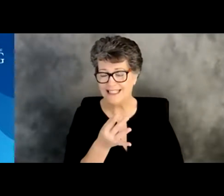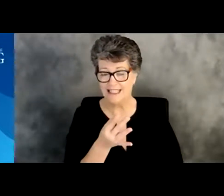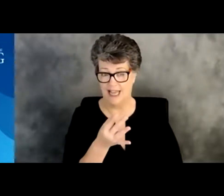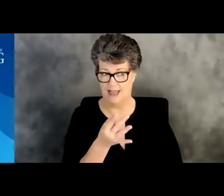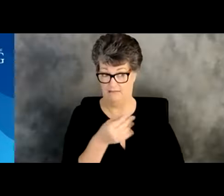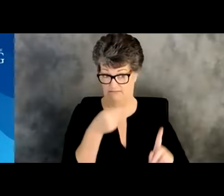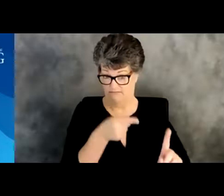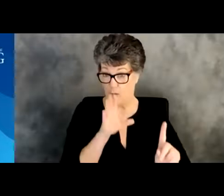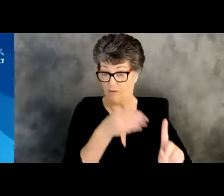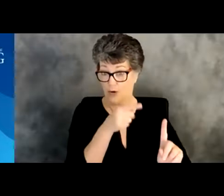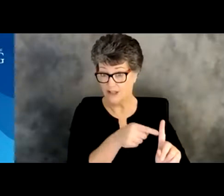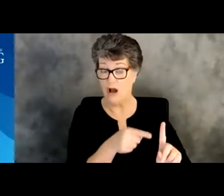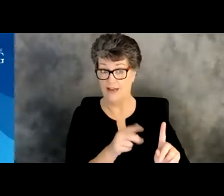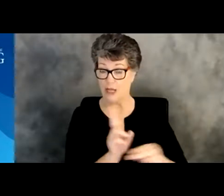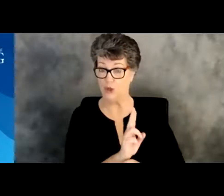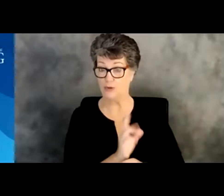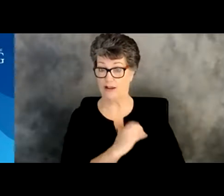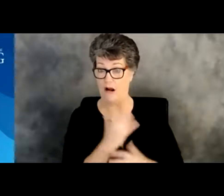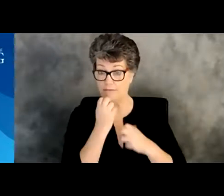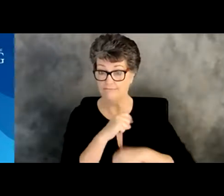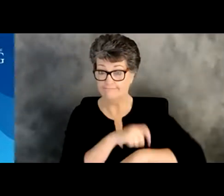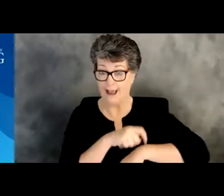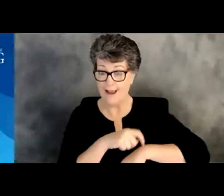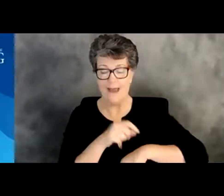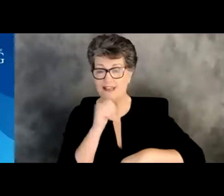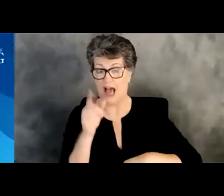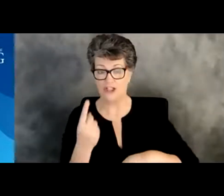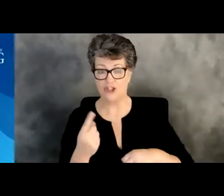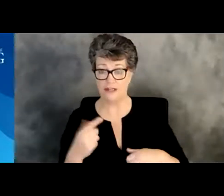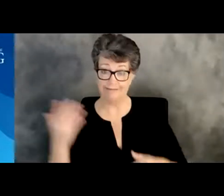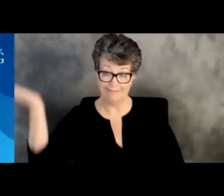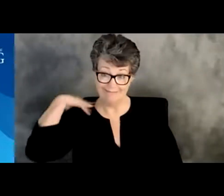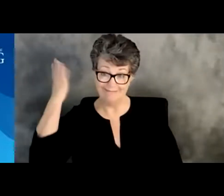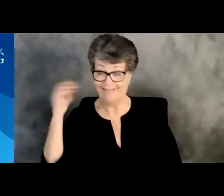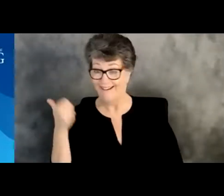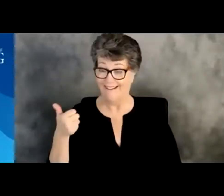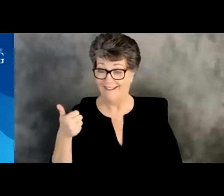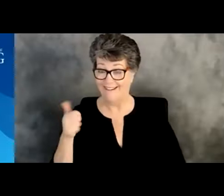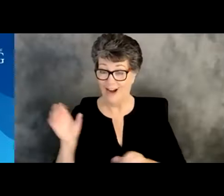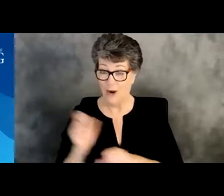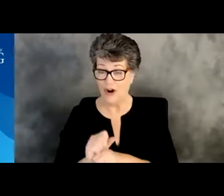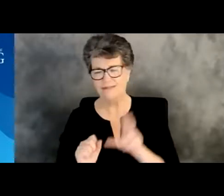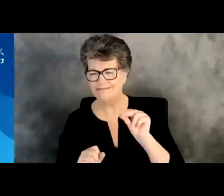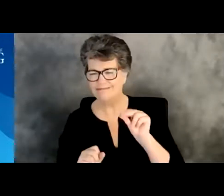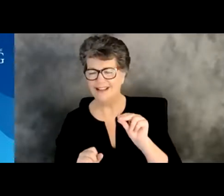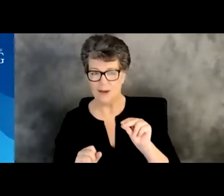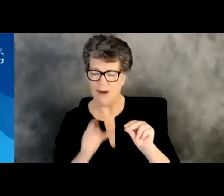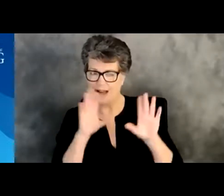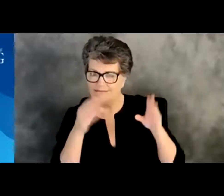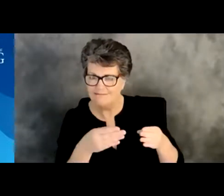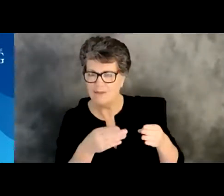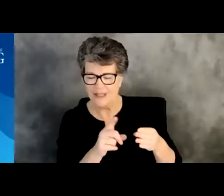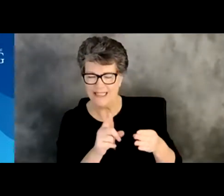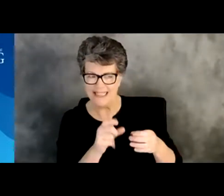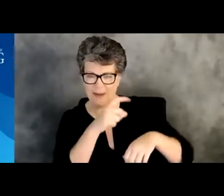we're using this valuable time together to do, and not just pat ourselves on the back for all the great work that we're doing, although that's important too, but that we really spend the